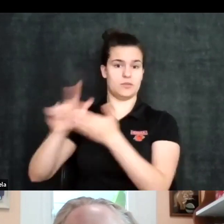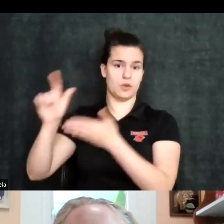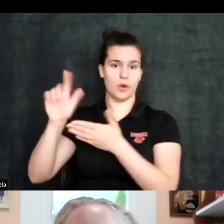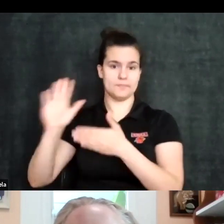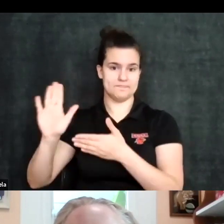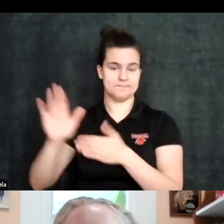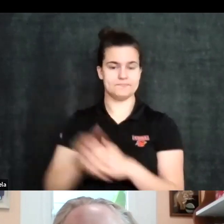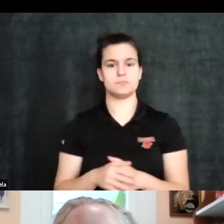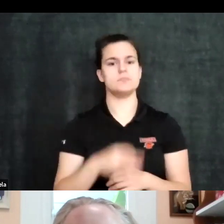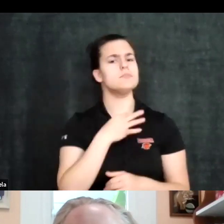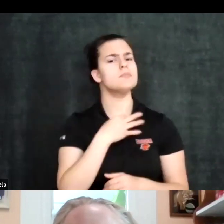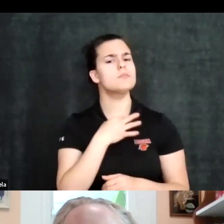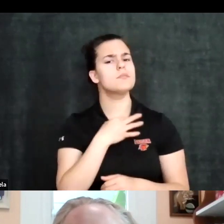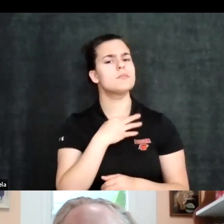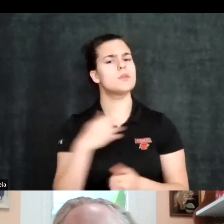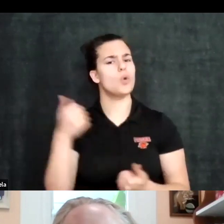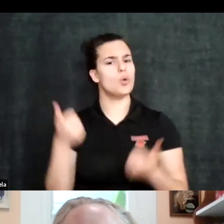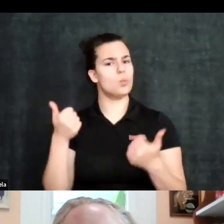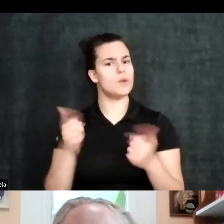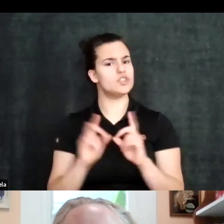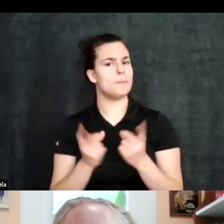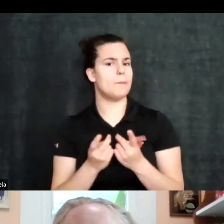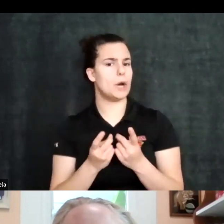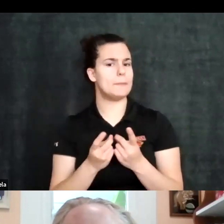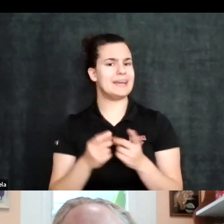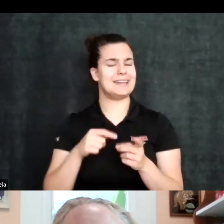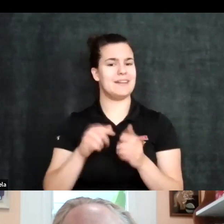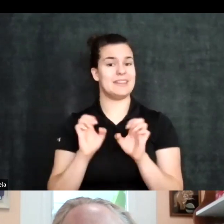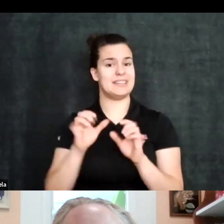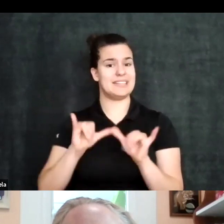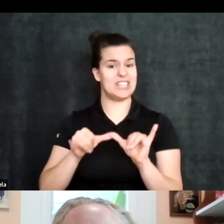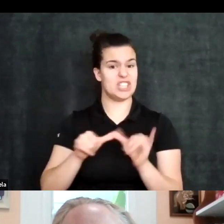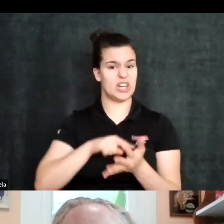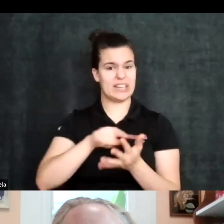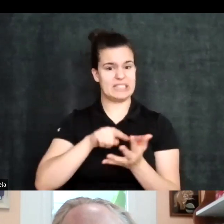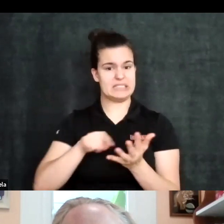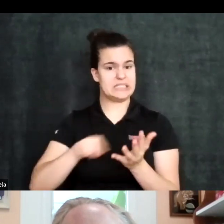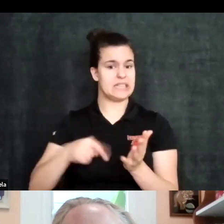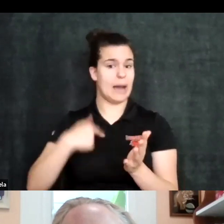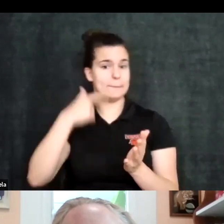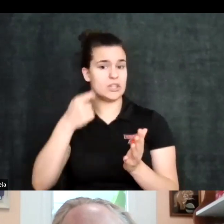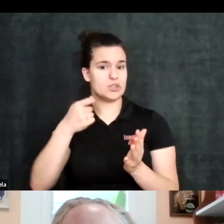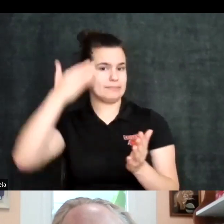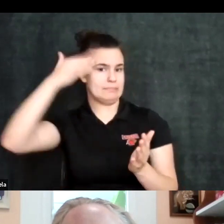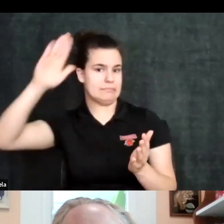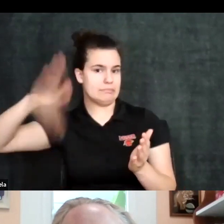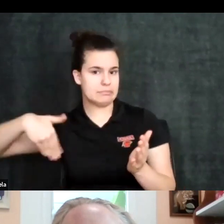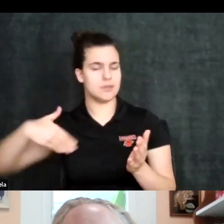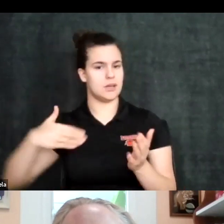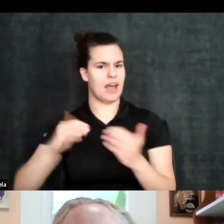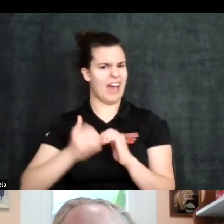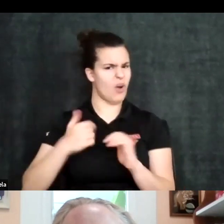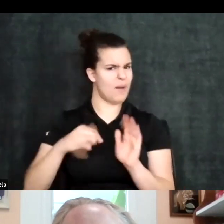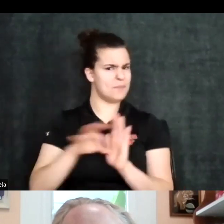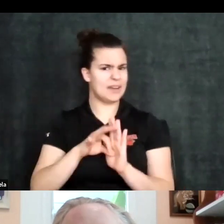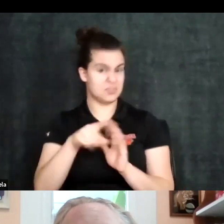What if I'm not sure which department or which field of engineering I'm interested in? Do you have any advice for how to go about trying to